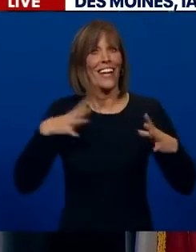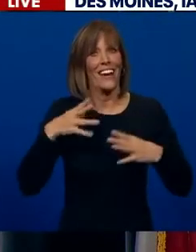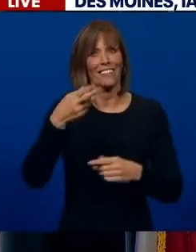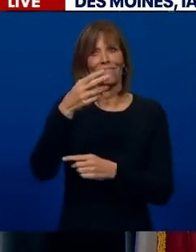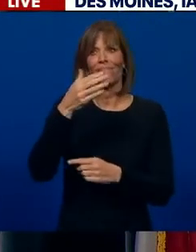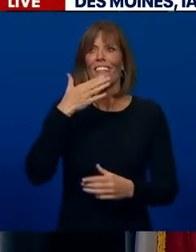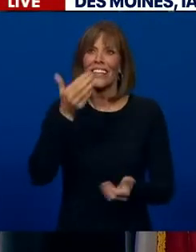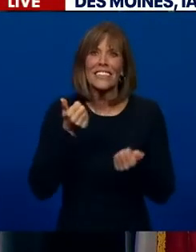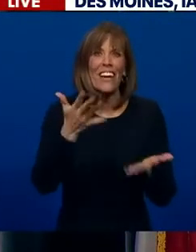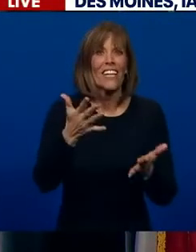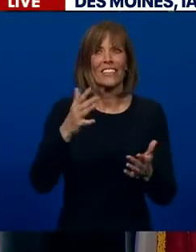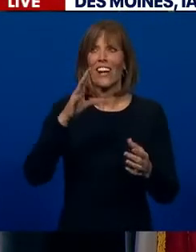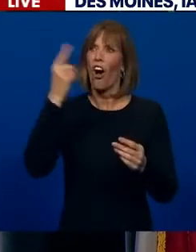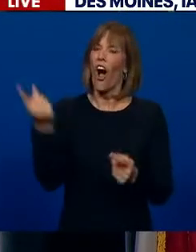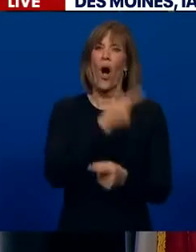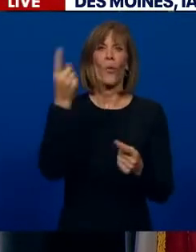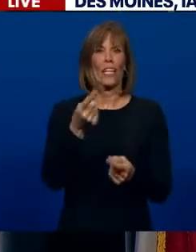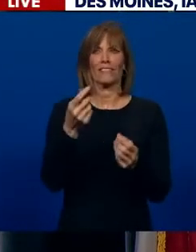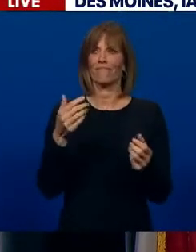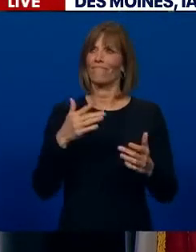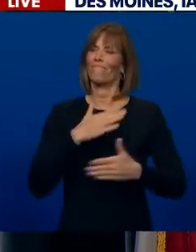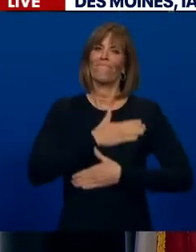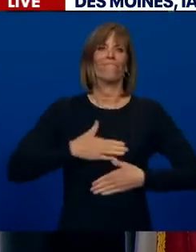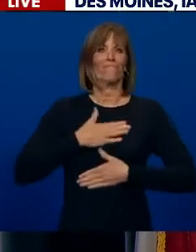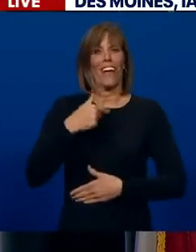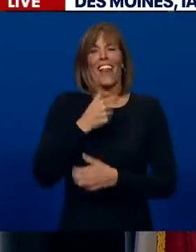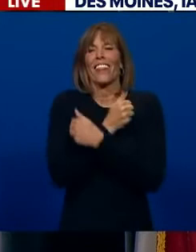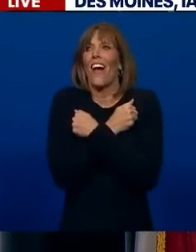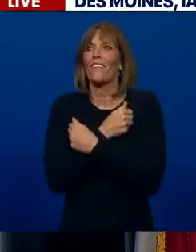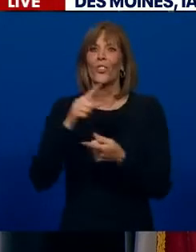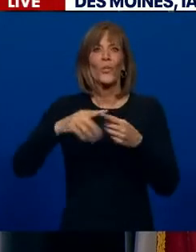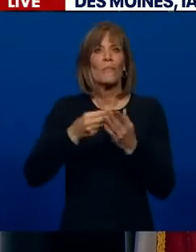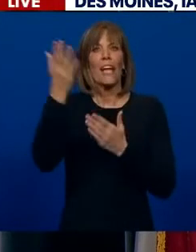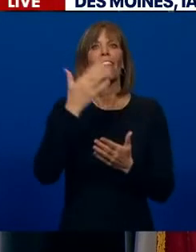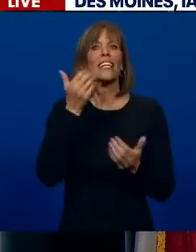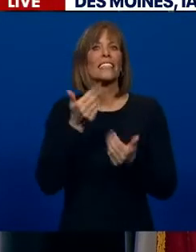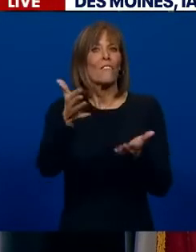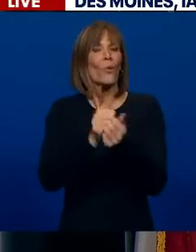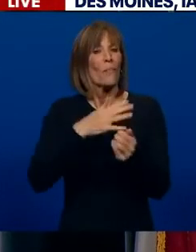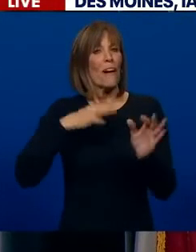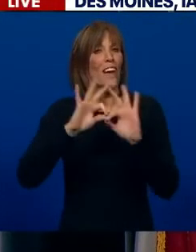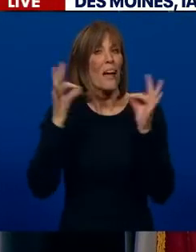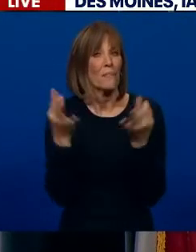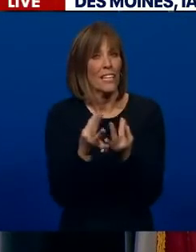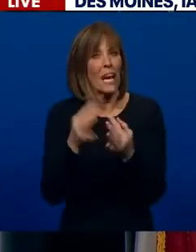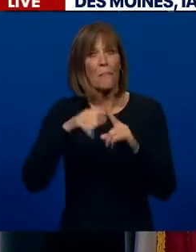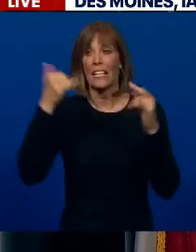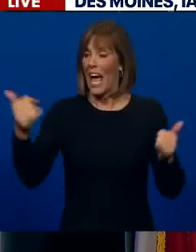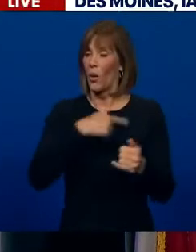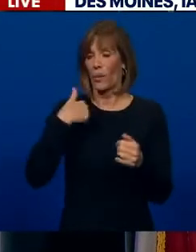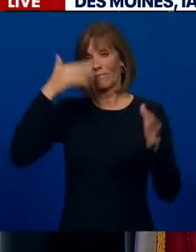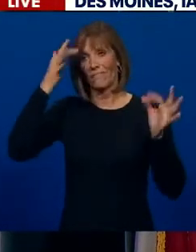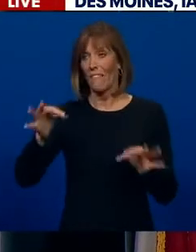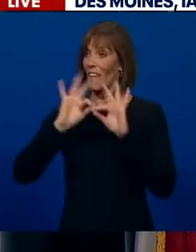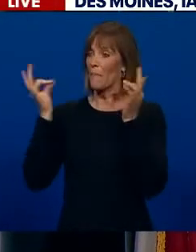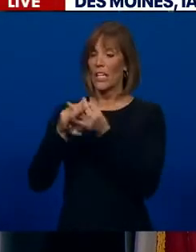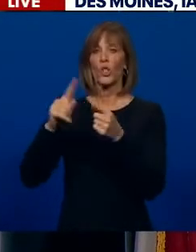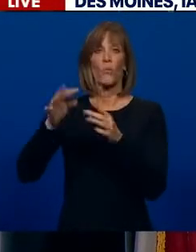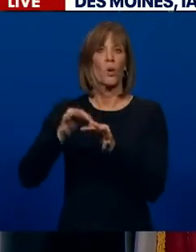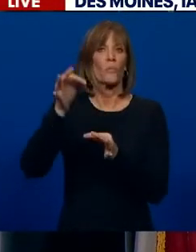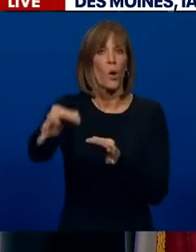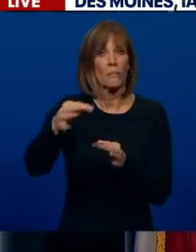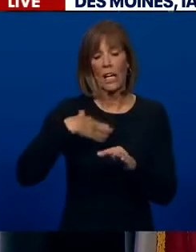normally filled with joy. I cherish Thanksgiving with my family, and this year we're postponing that. My